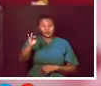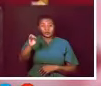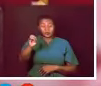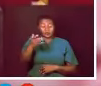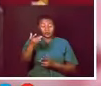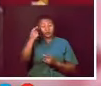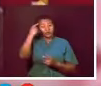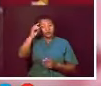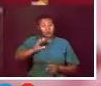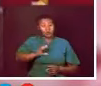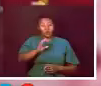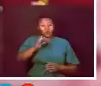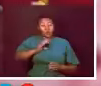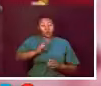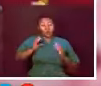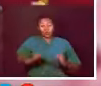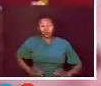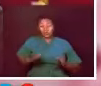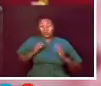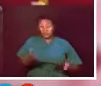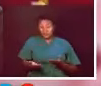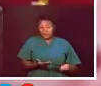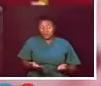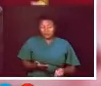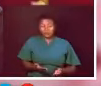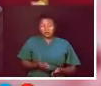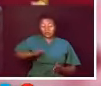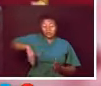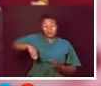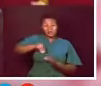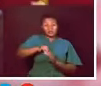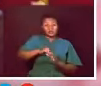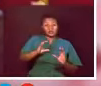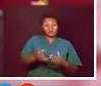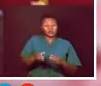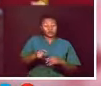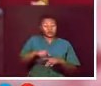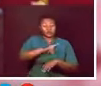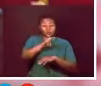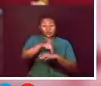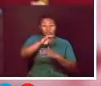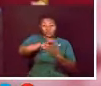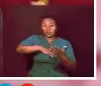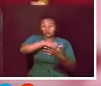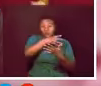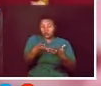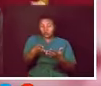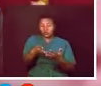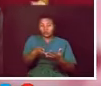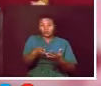service connection. The delay in the connection of the communities to the national grid is due